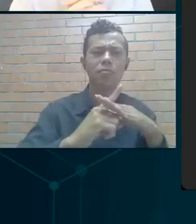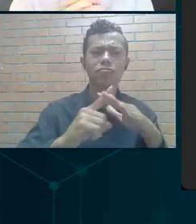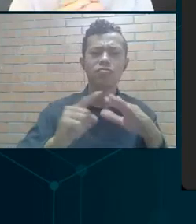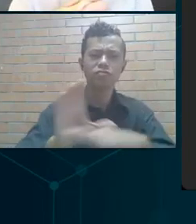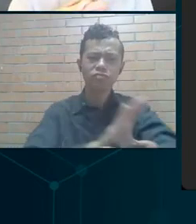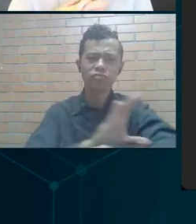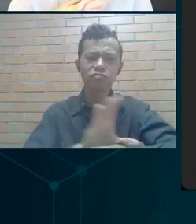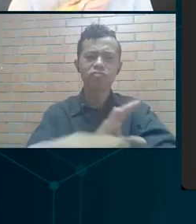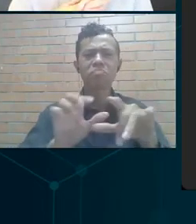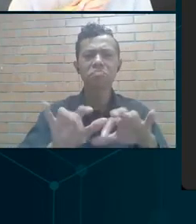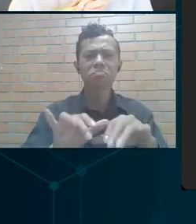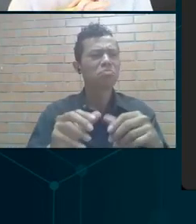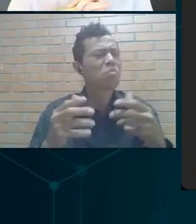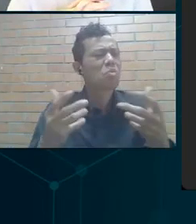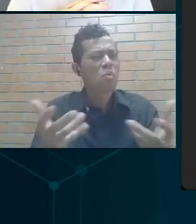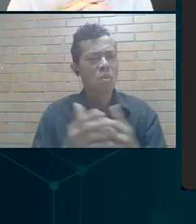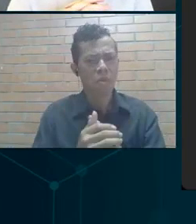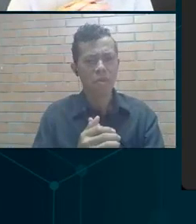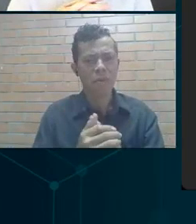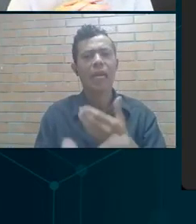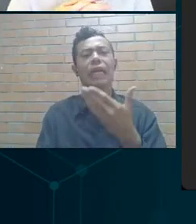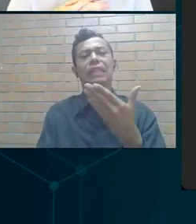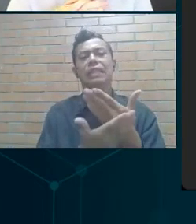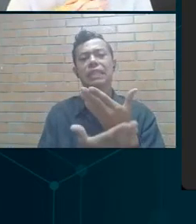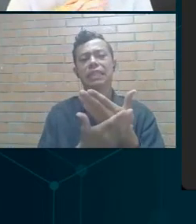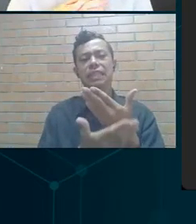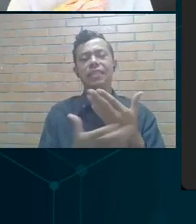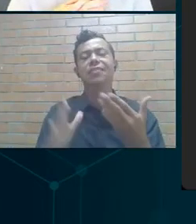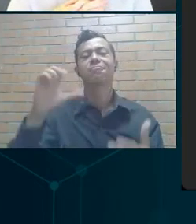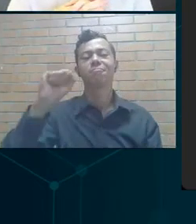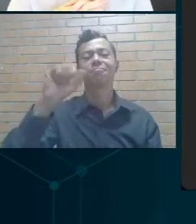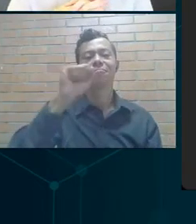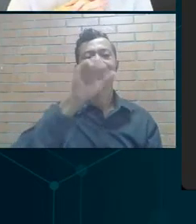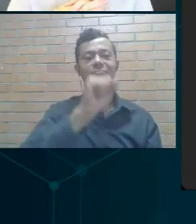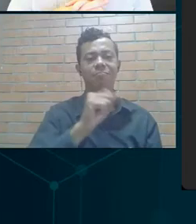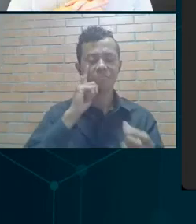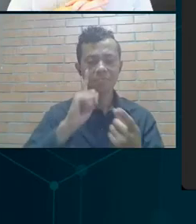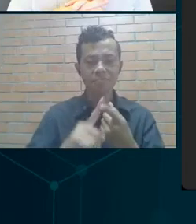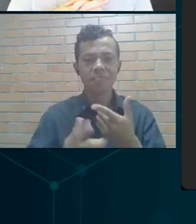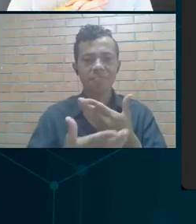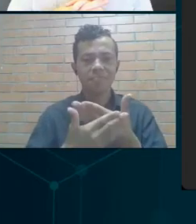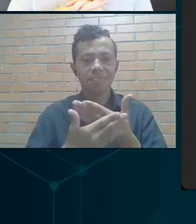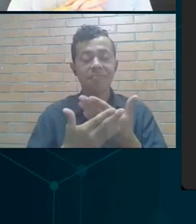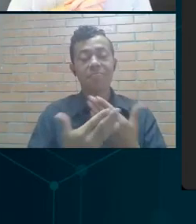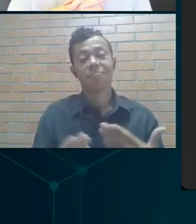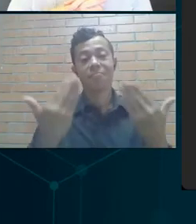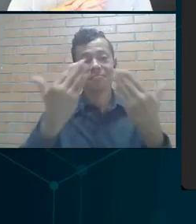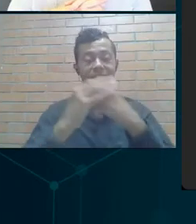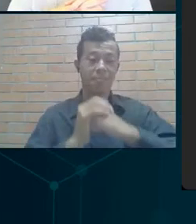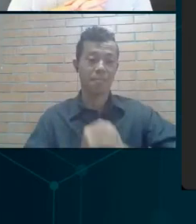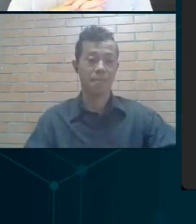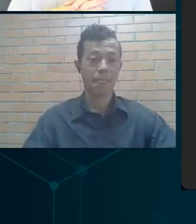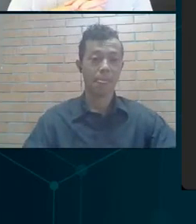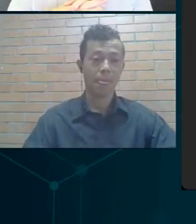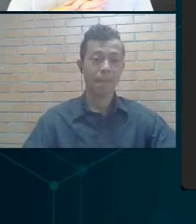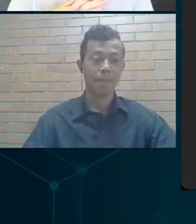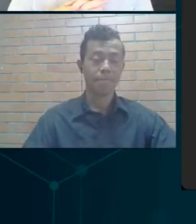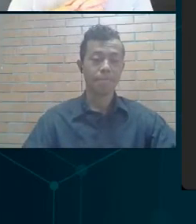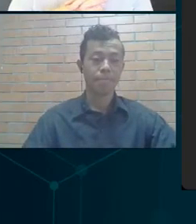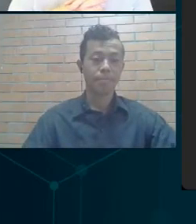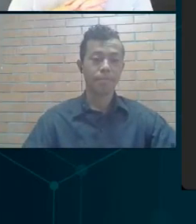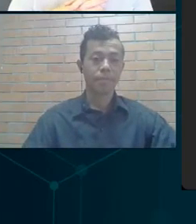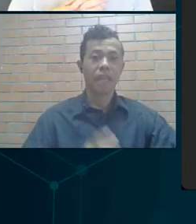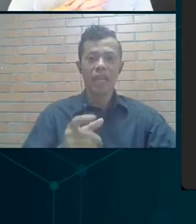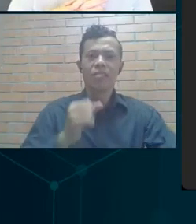you'll recognize more easily. And I think in many ways, the challenge of getting work done has to do with